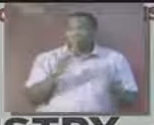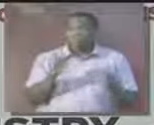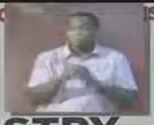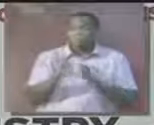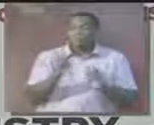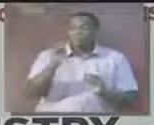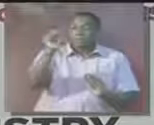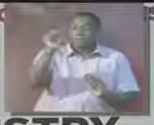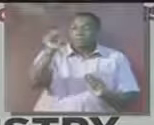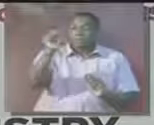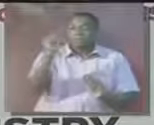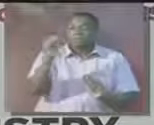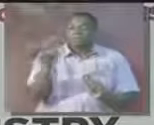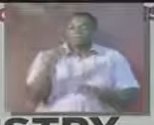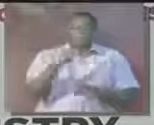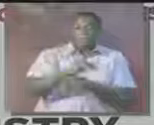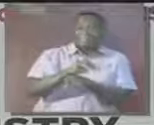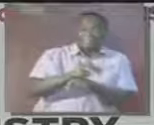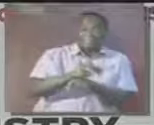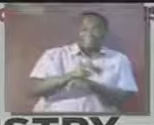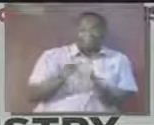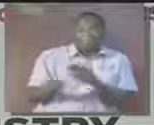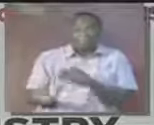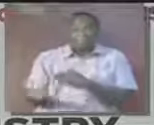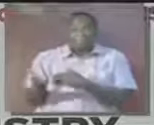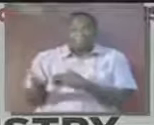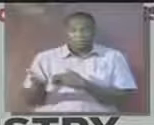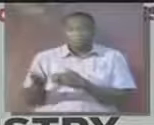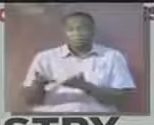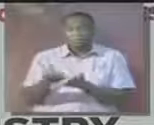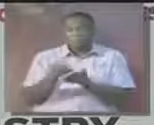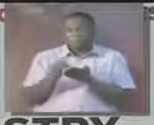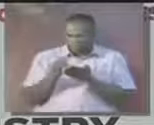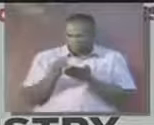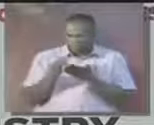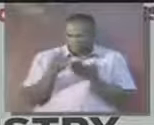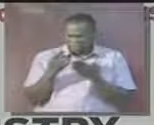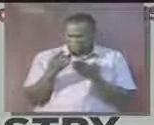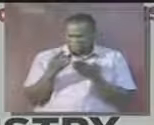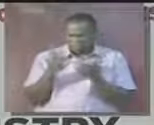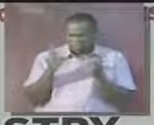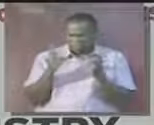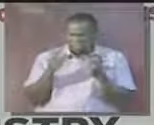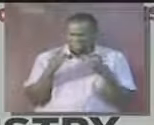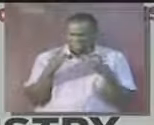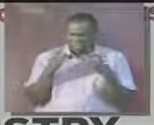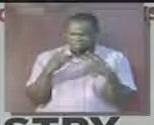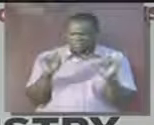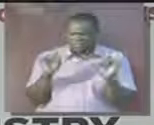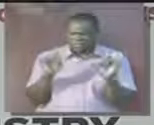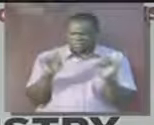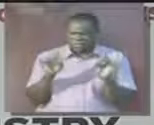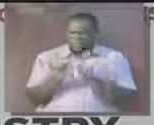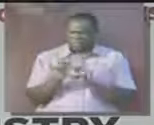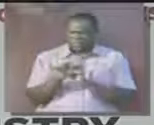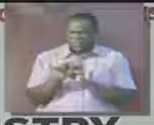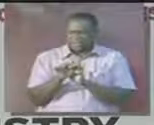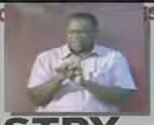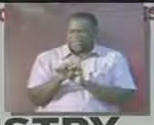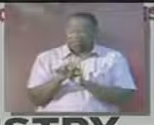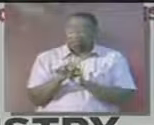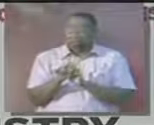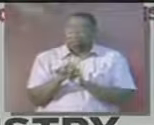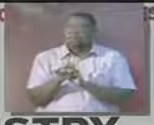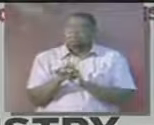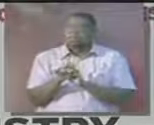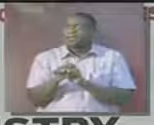Last night and this morning, we got some very disturbing news and videos about hundreds of